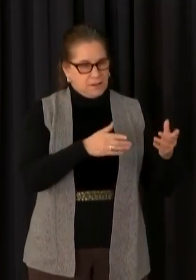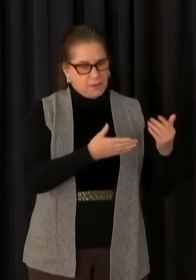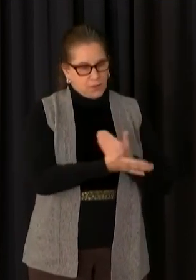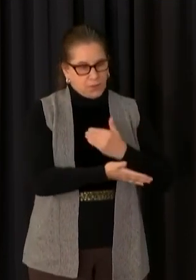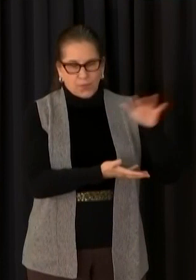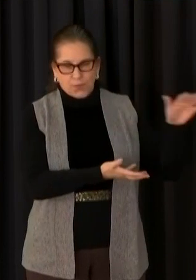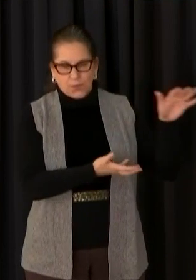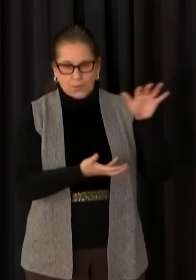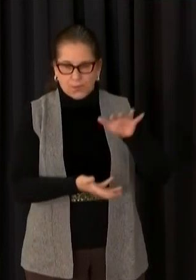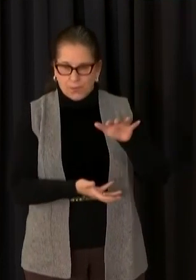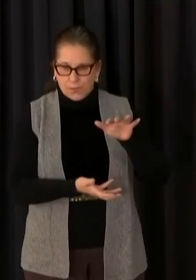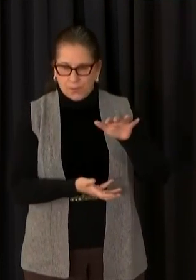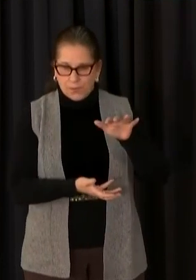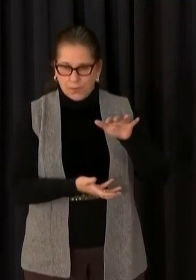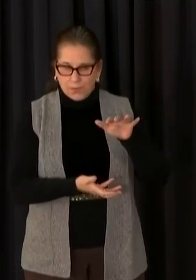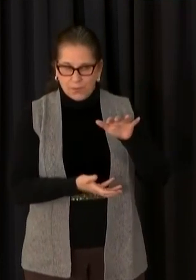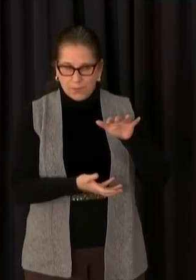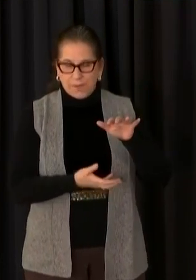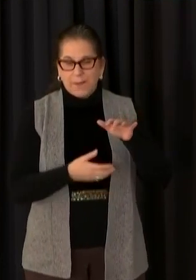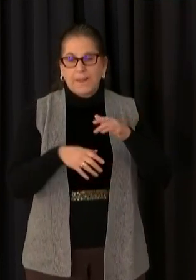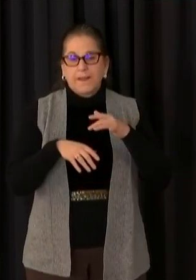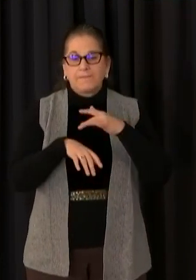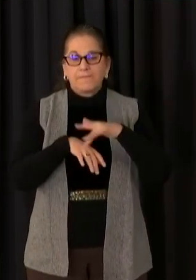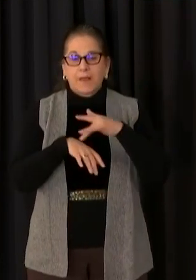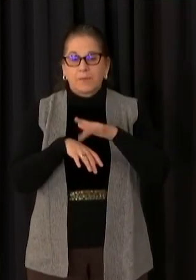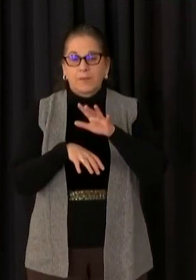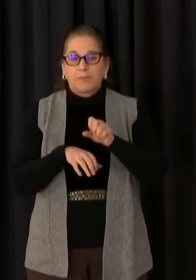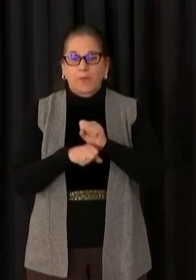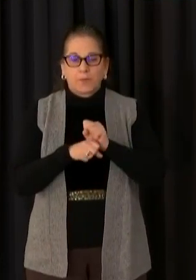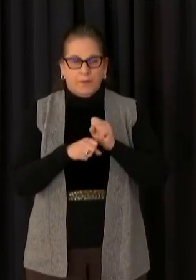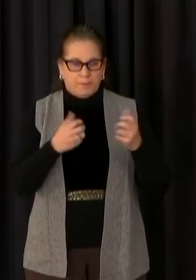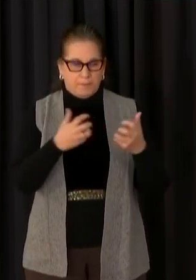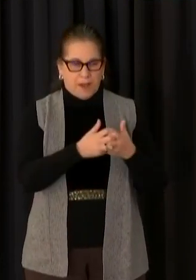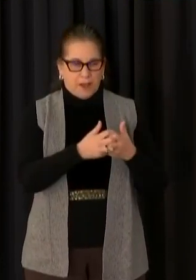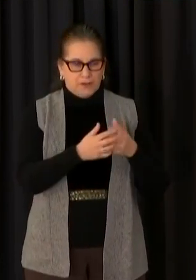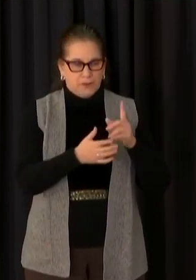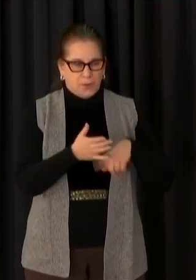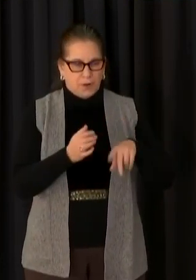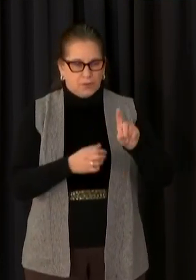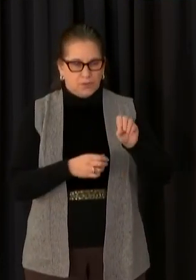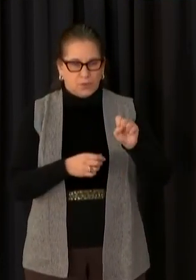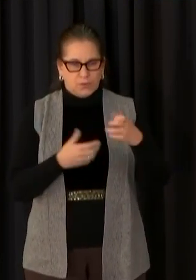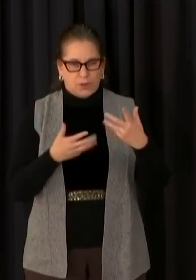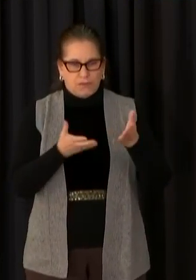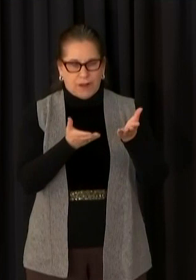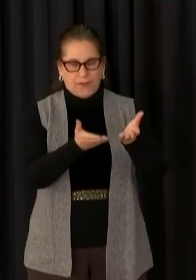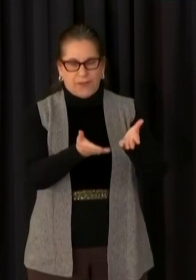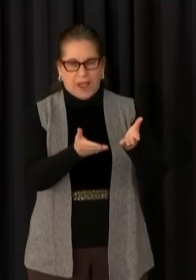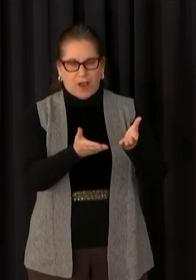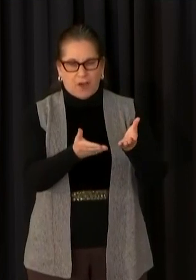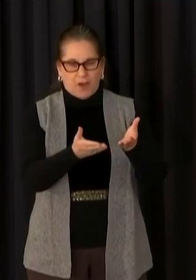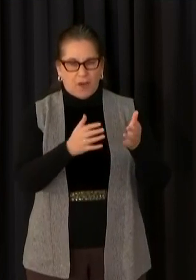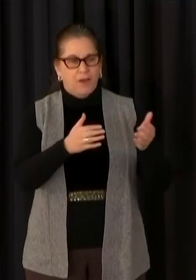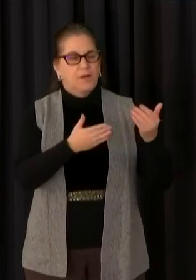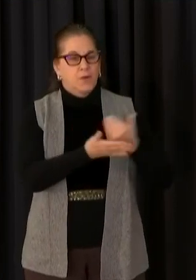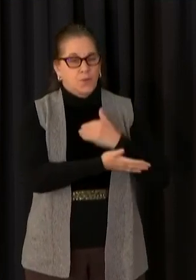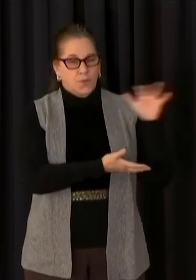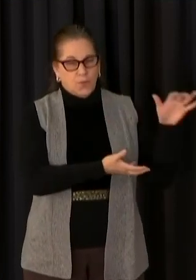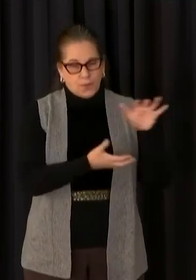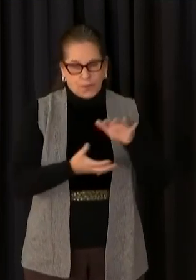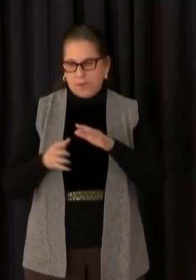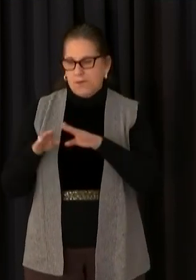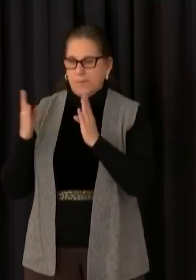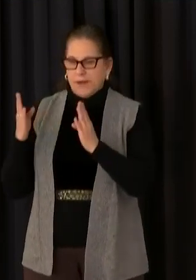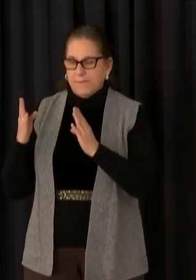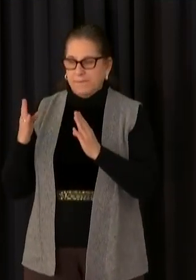questions, if you completed all of that and you did not get an appointment, you are not registered, you have not